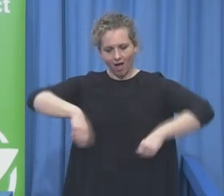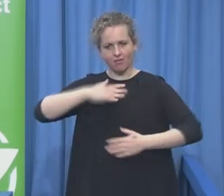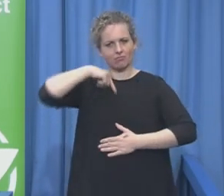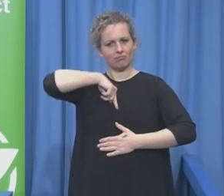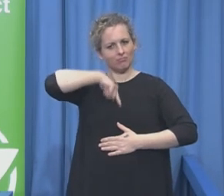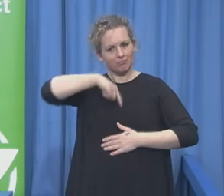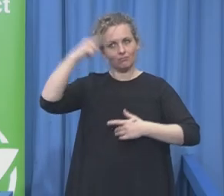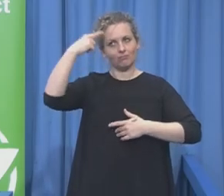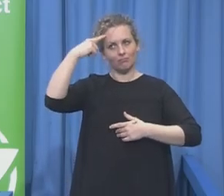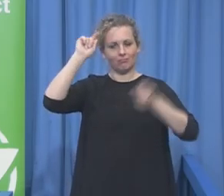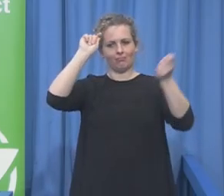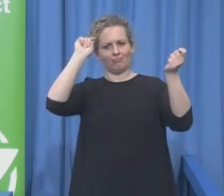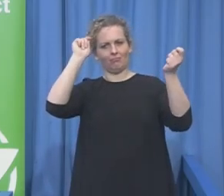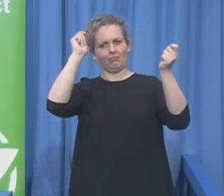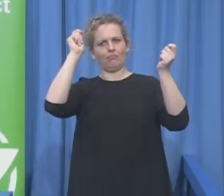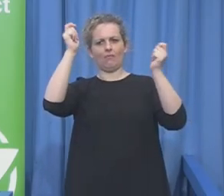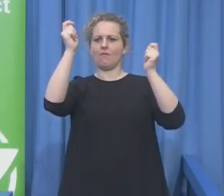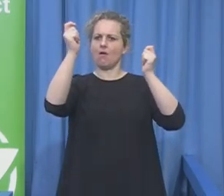pool.